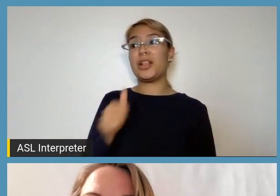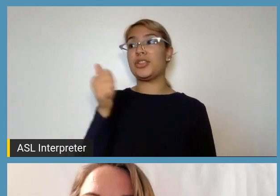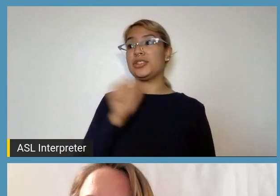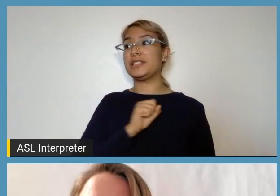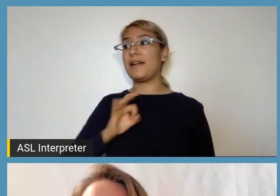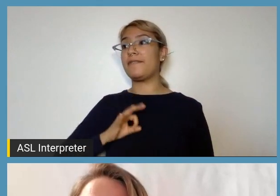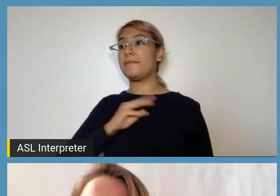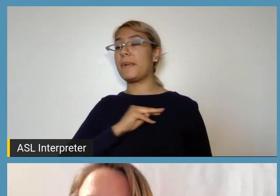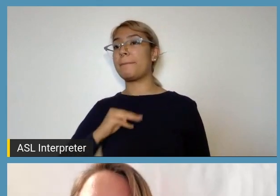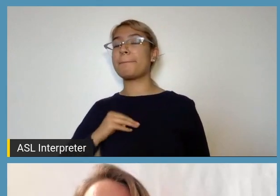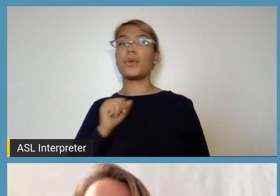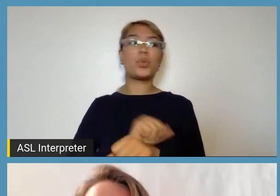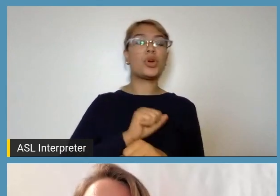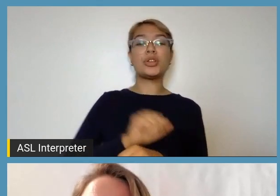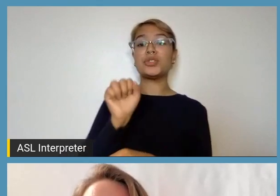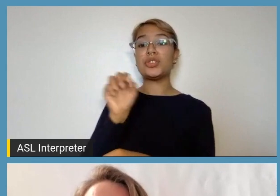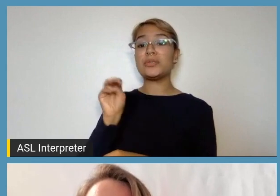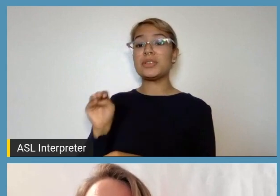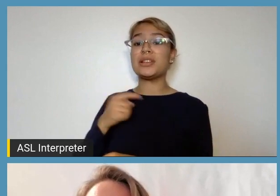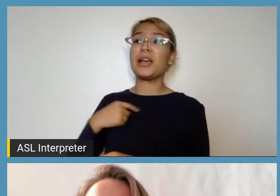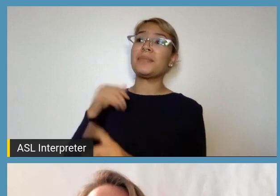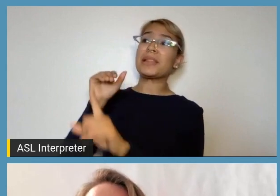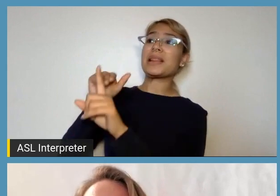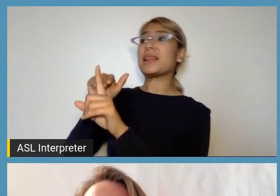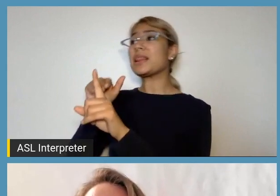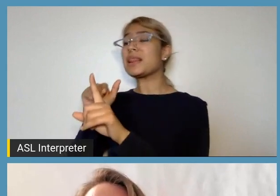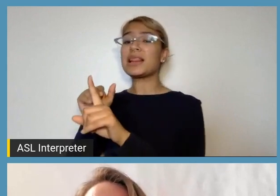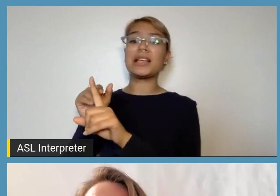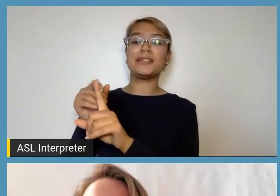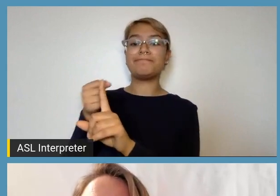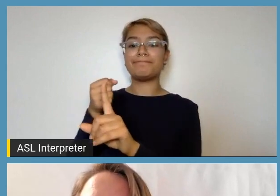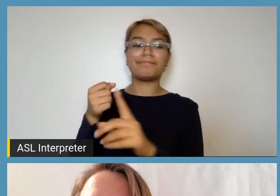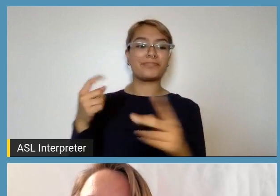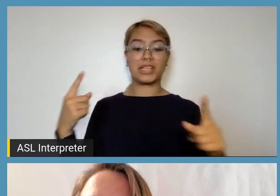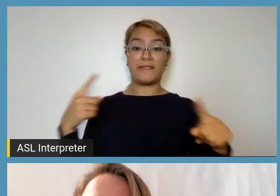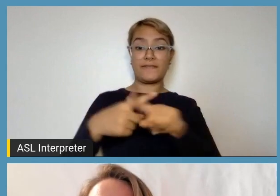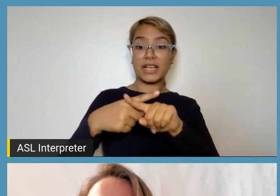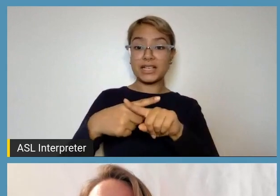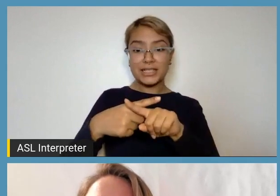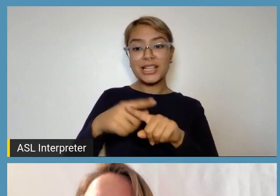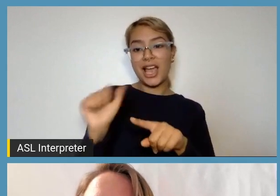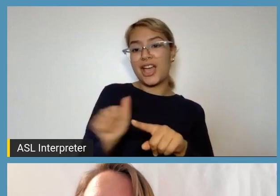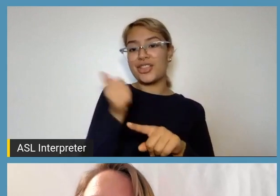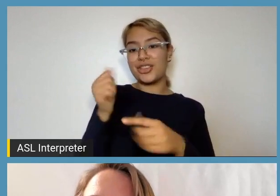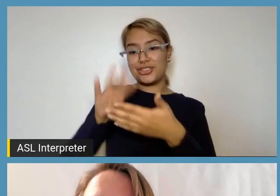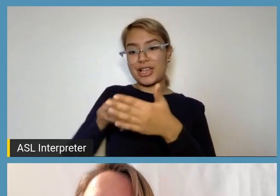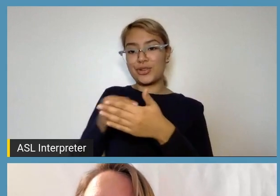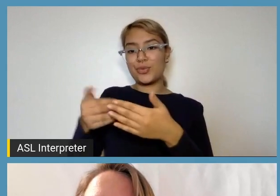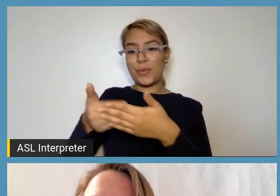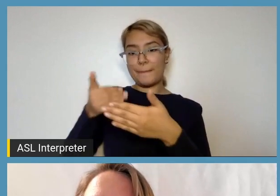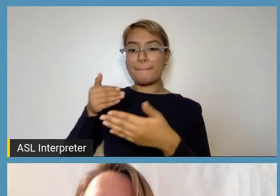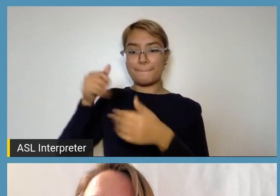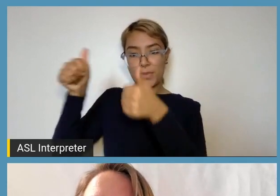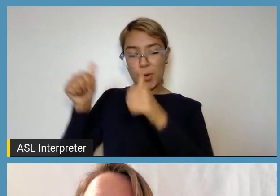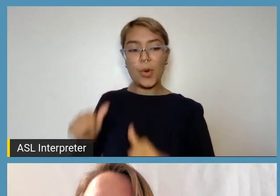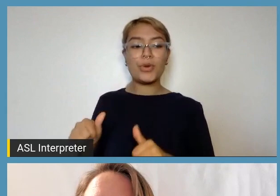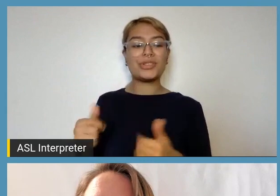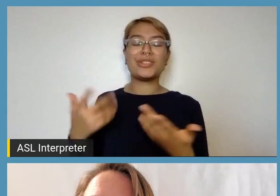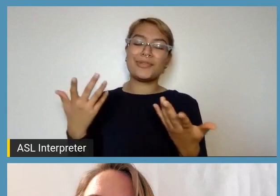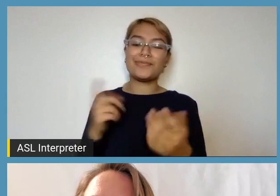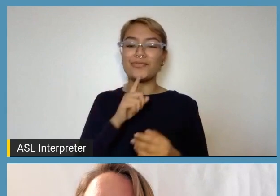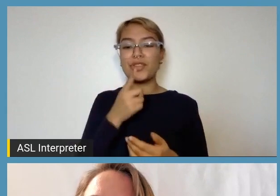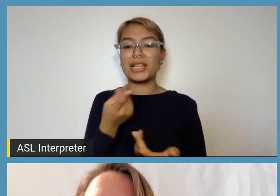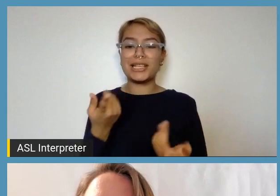staff member who's doing social media, I'm going to, like, preempt one of her scheduled posts. So it really is a little bit of a complicated dance with the on-the-fly.